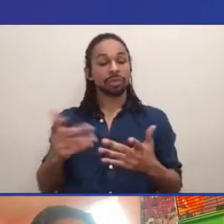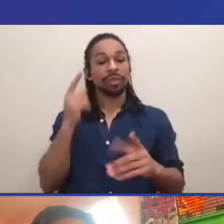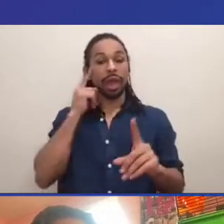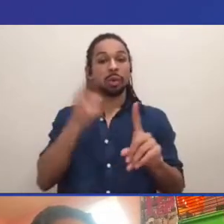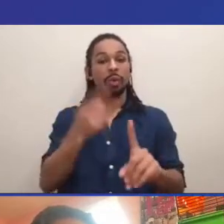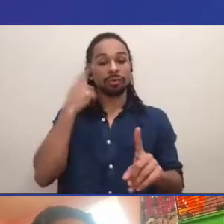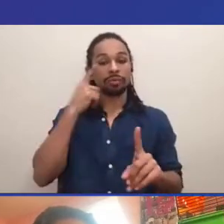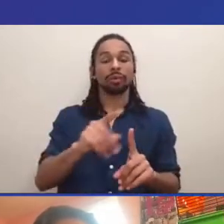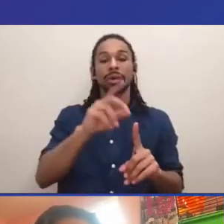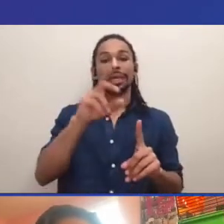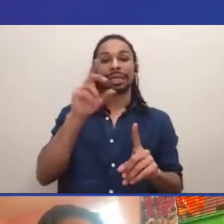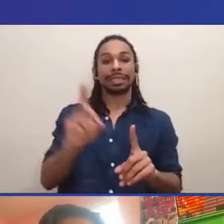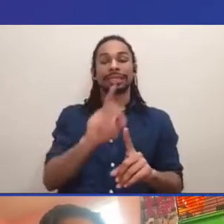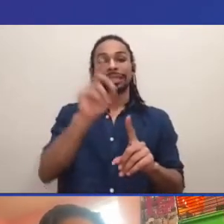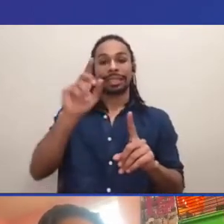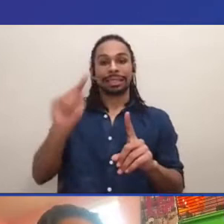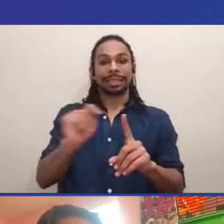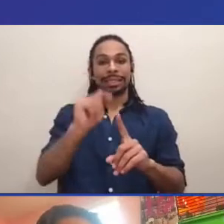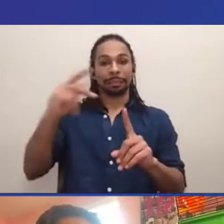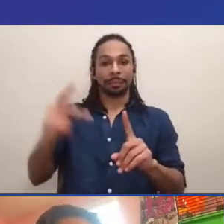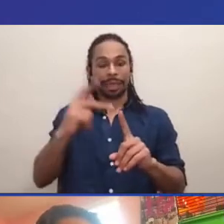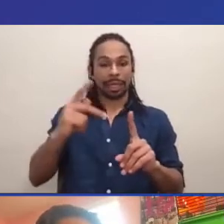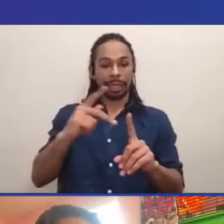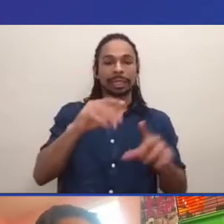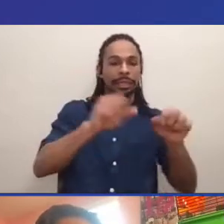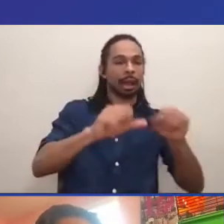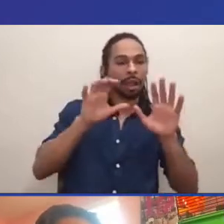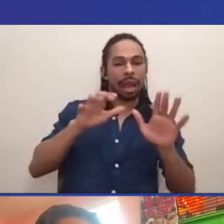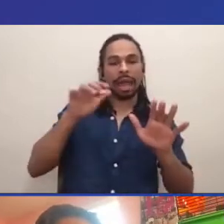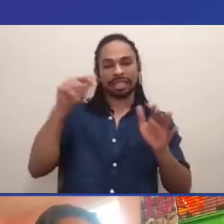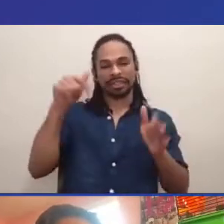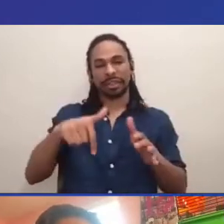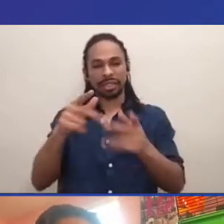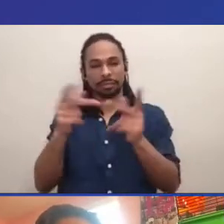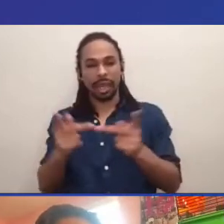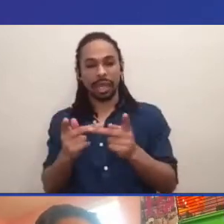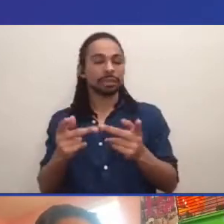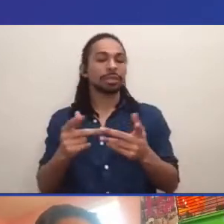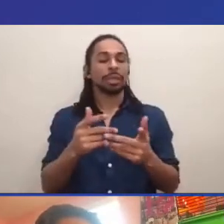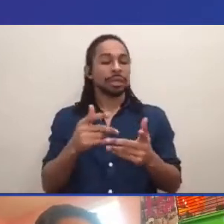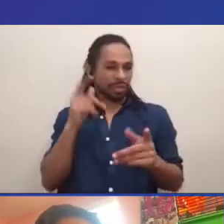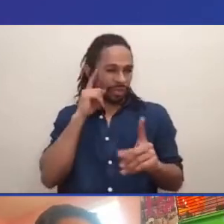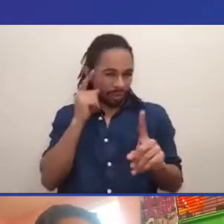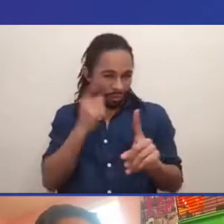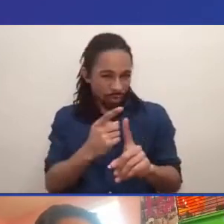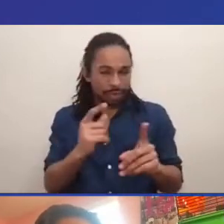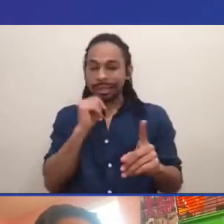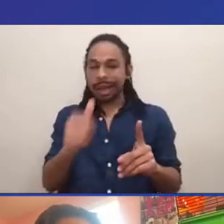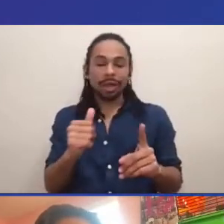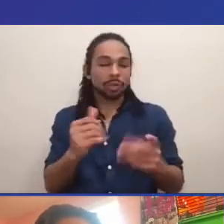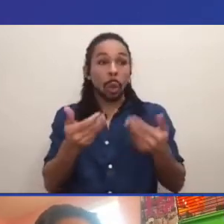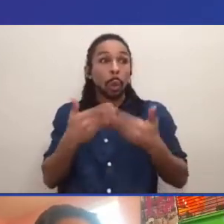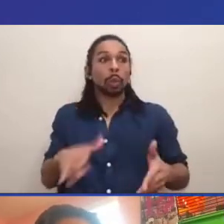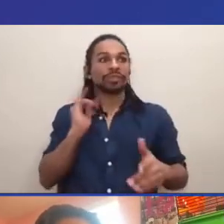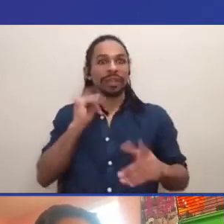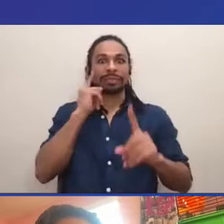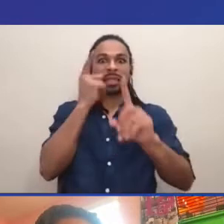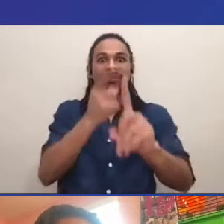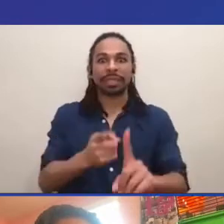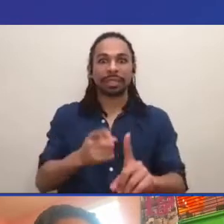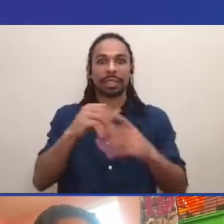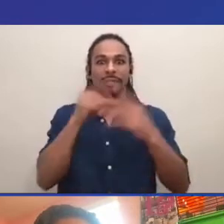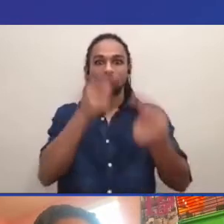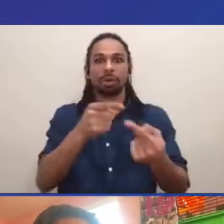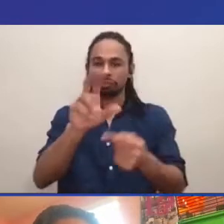Place, isn't to lose the specificity of each of the struggles, but instead understand that